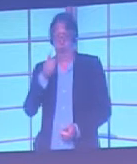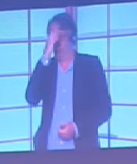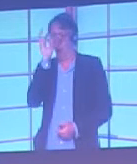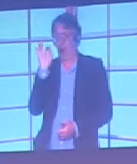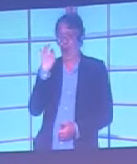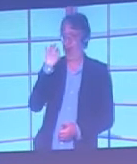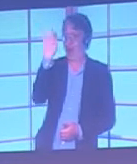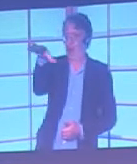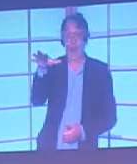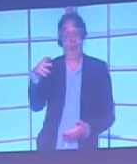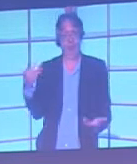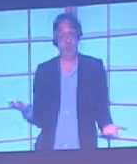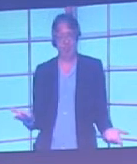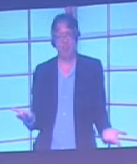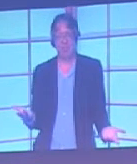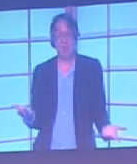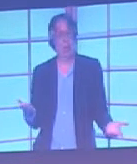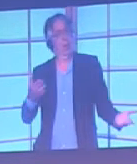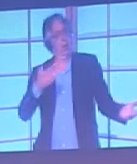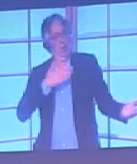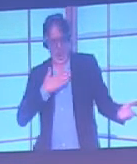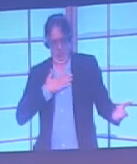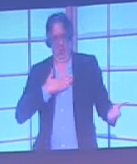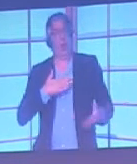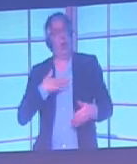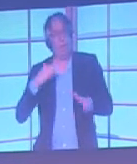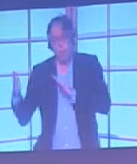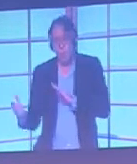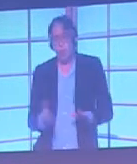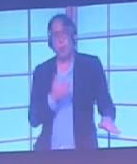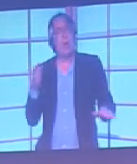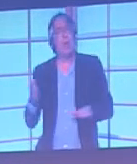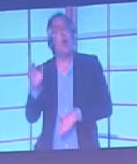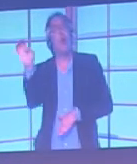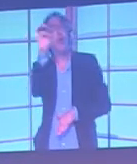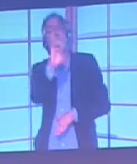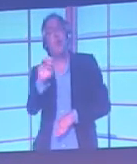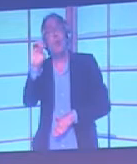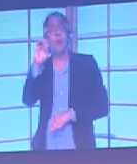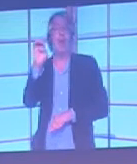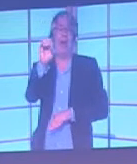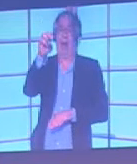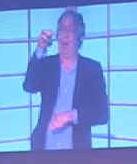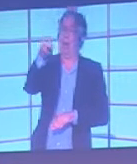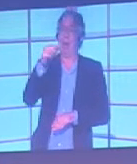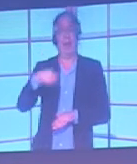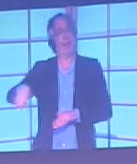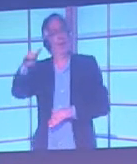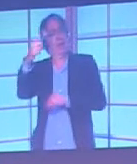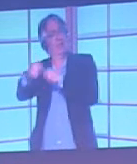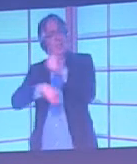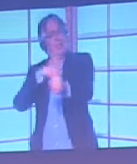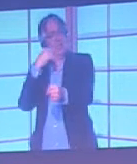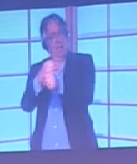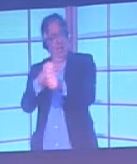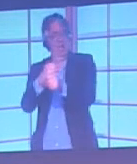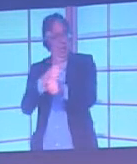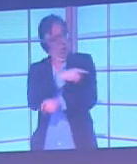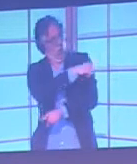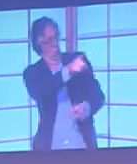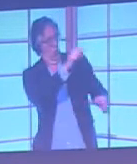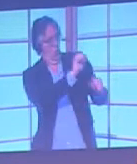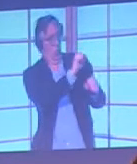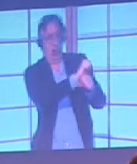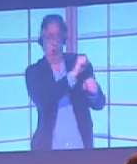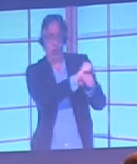it translates within the operations. How does it filter throughout UEFA operations using